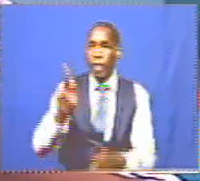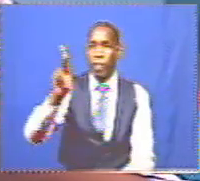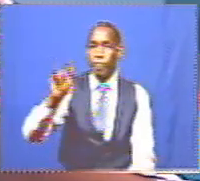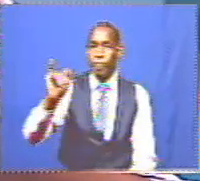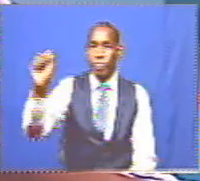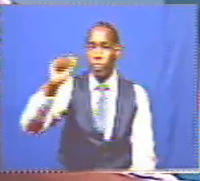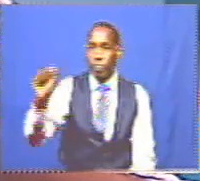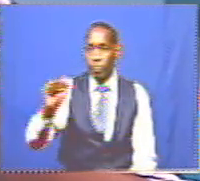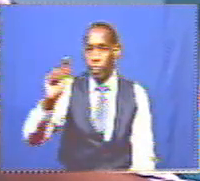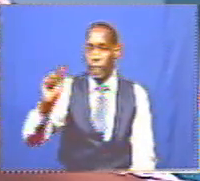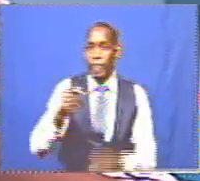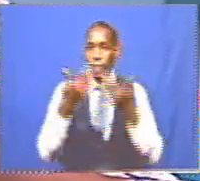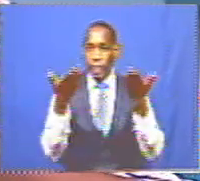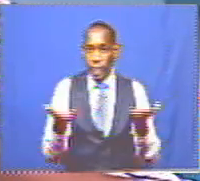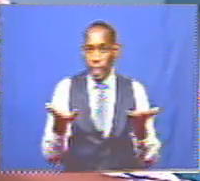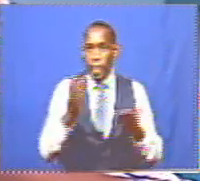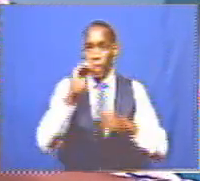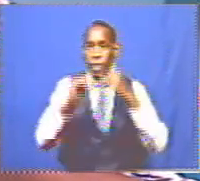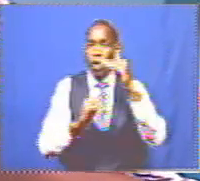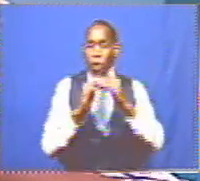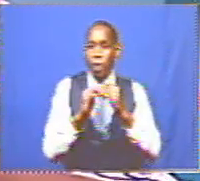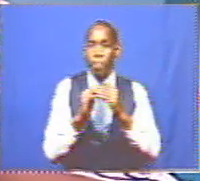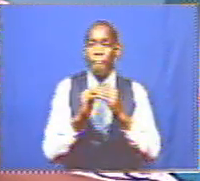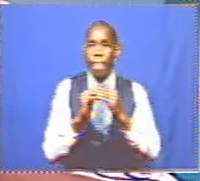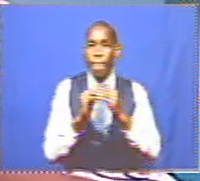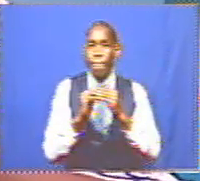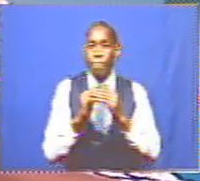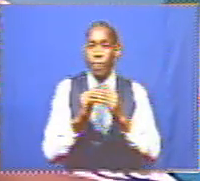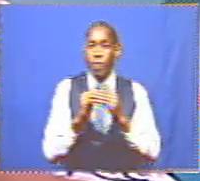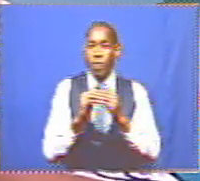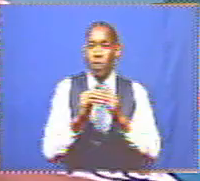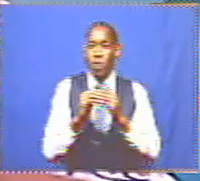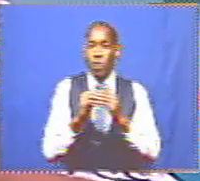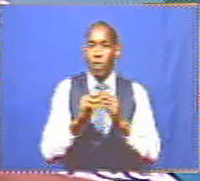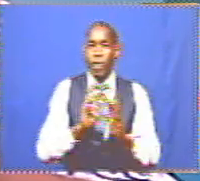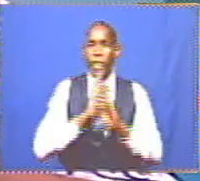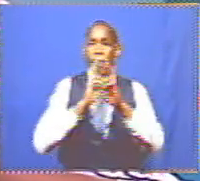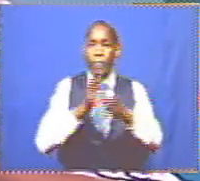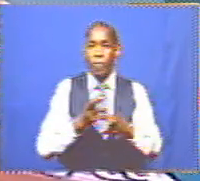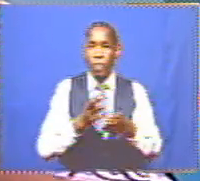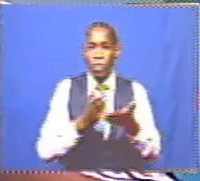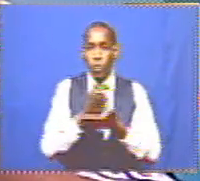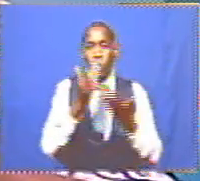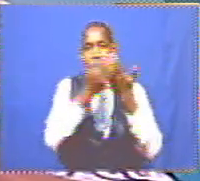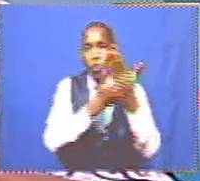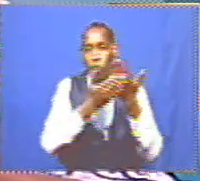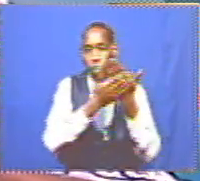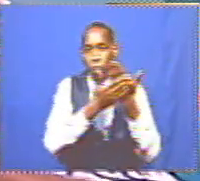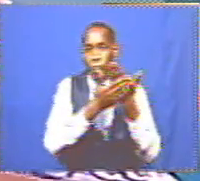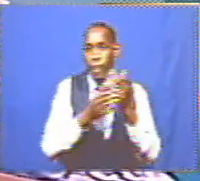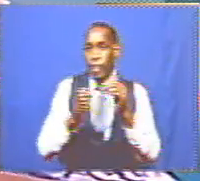And right now, all our presentations are done on PowerPoint from all the